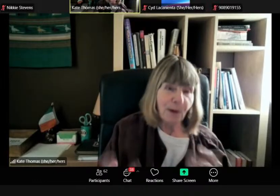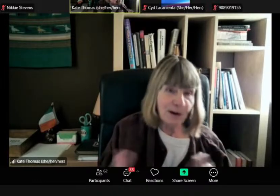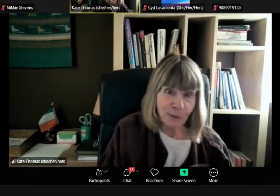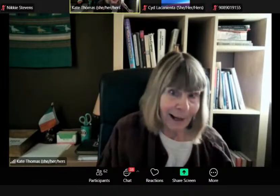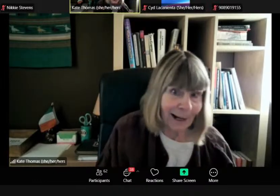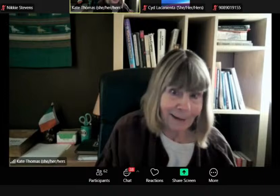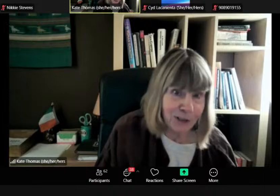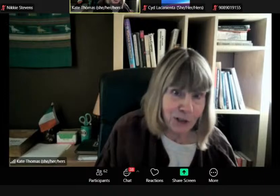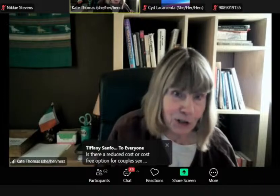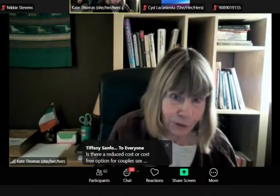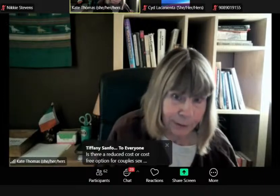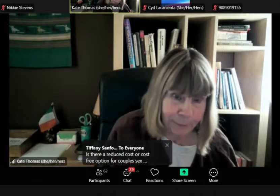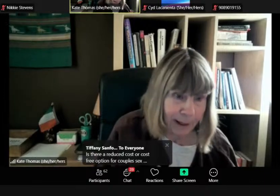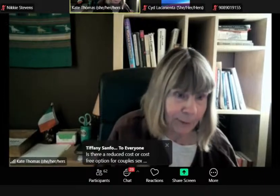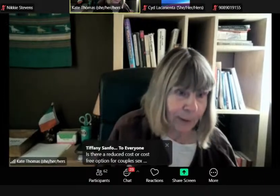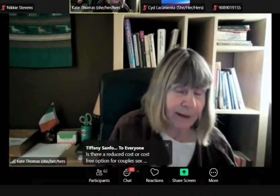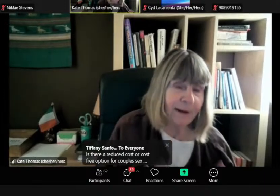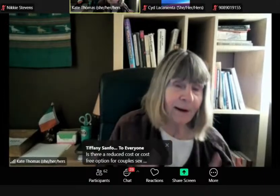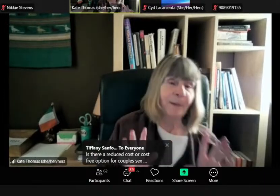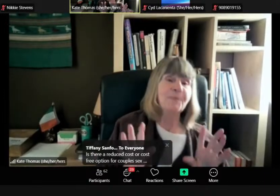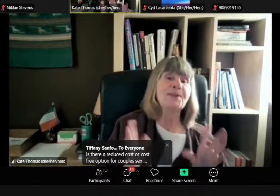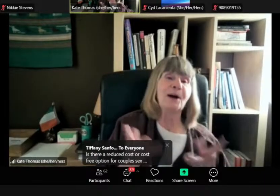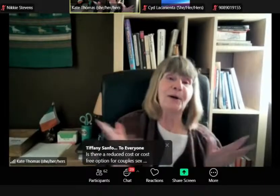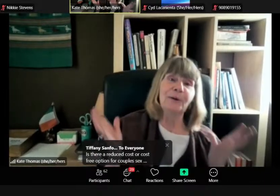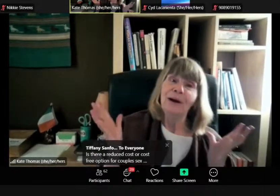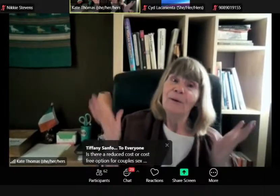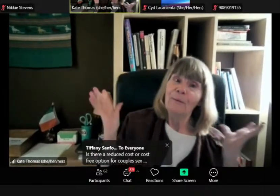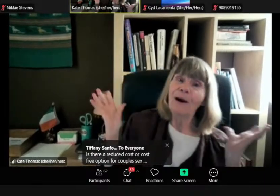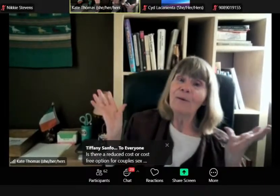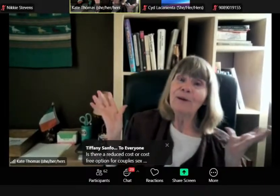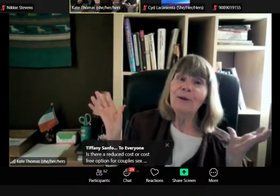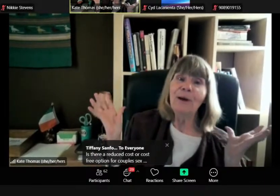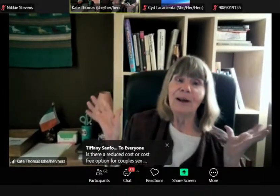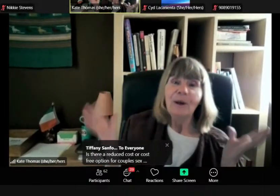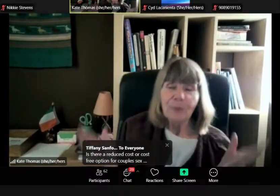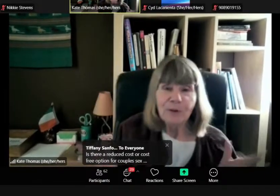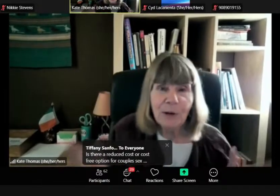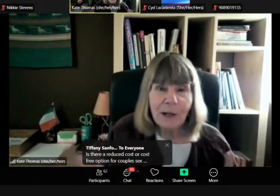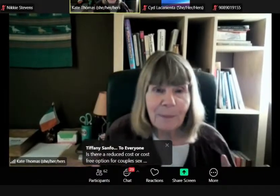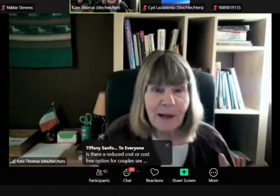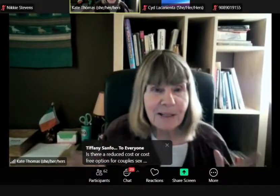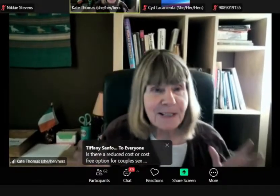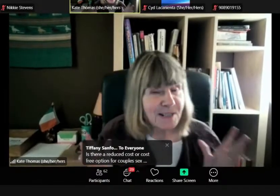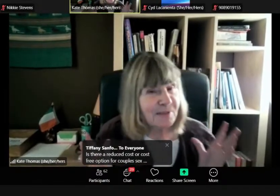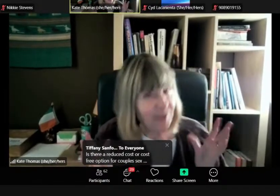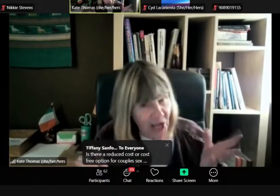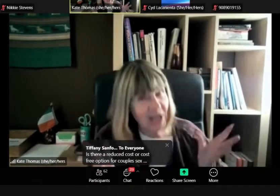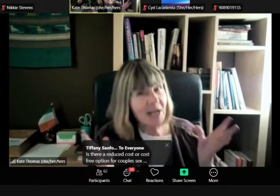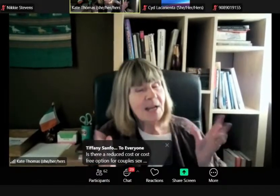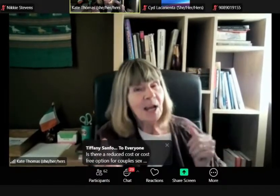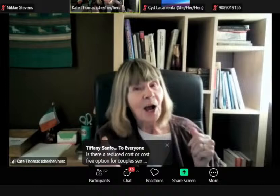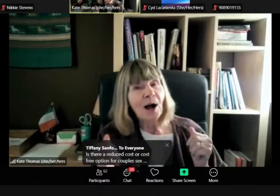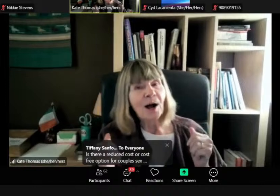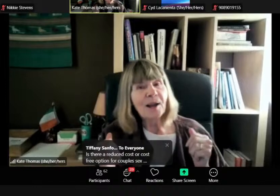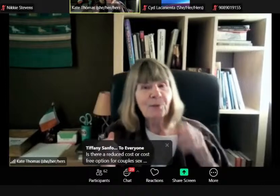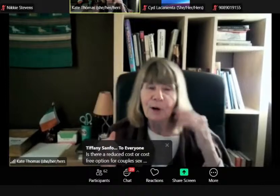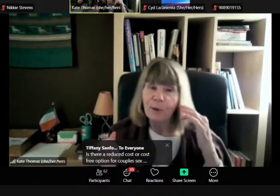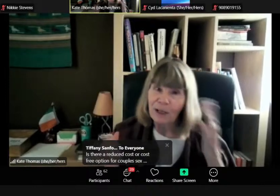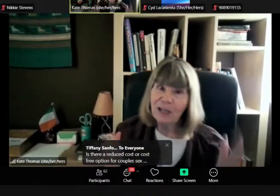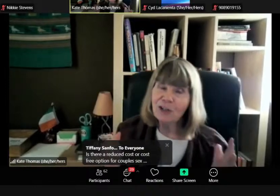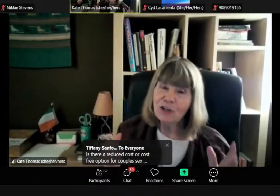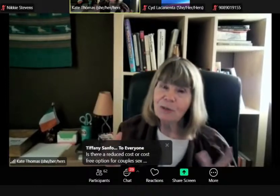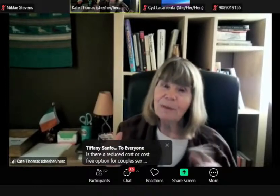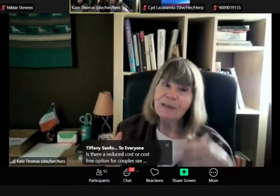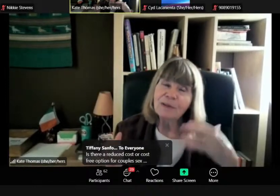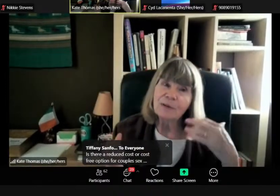Beyond menopause, we're not having children, by the way. So why are we doing it? We're doing it because it's fun. If we're